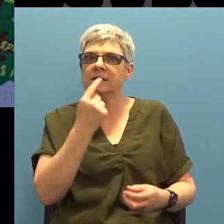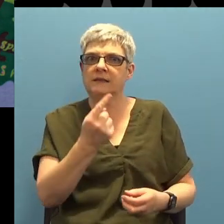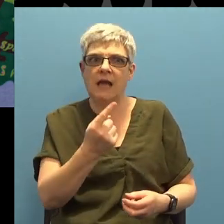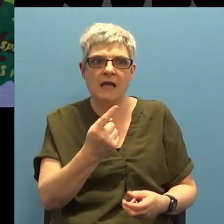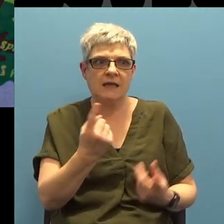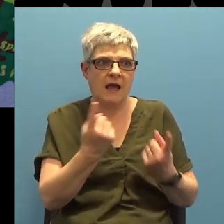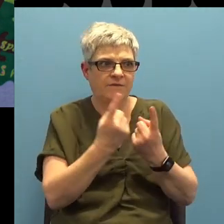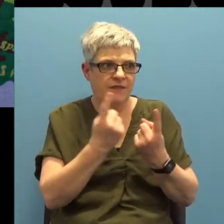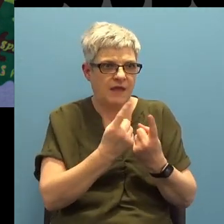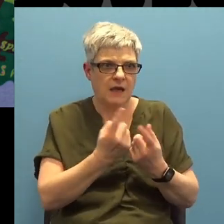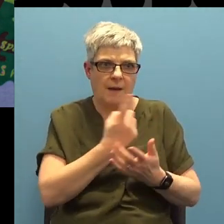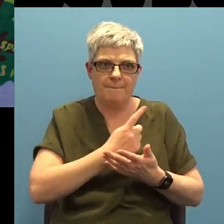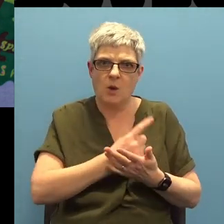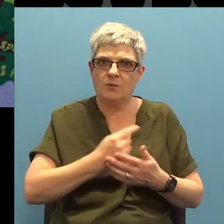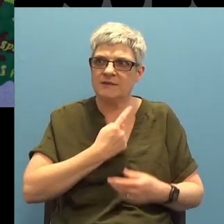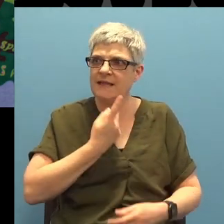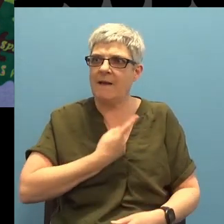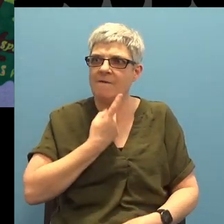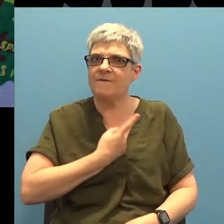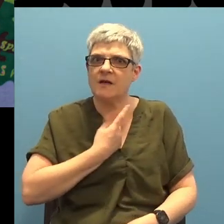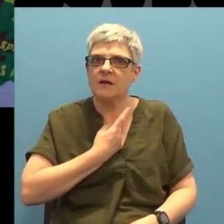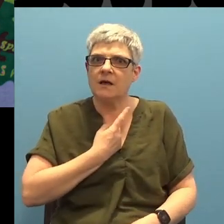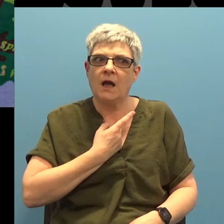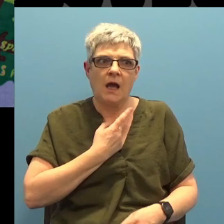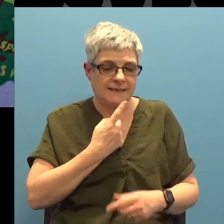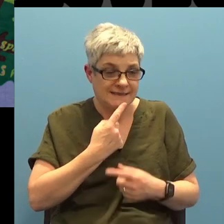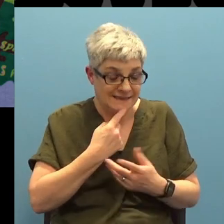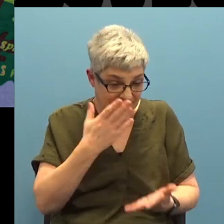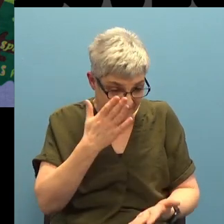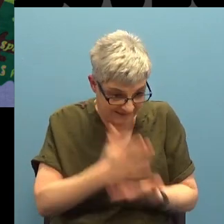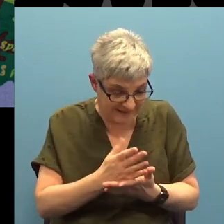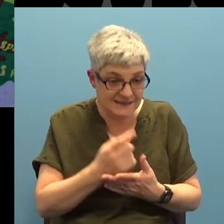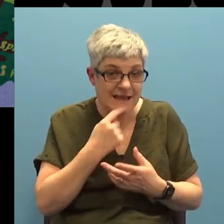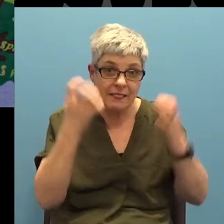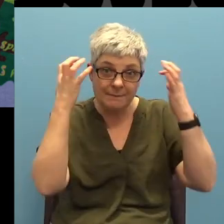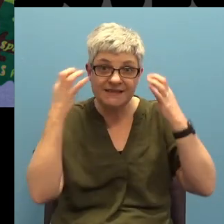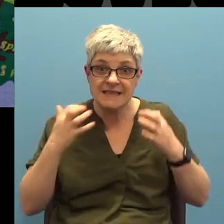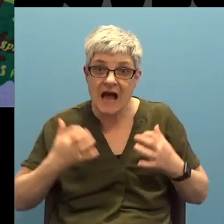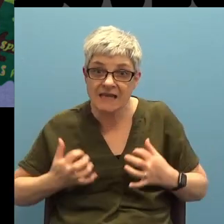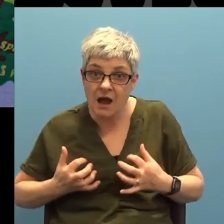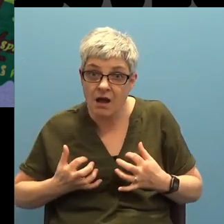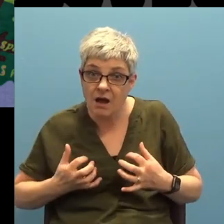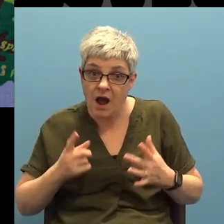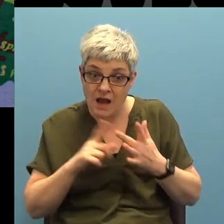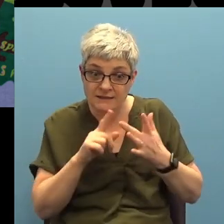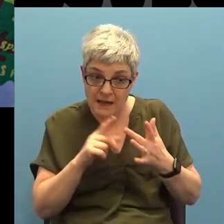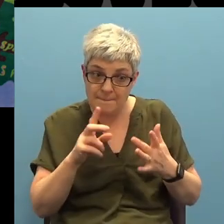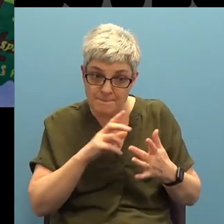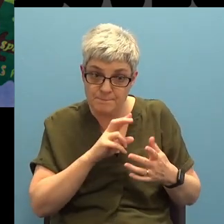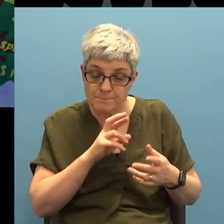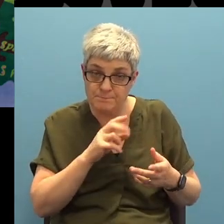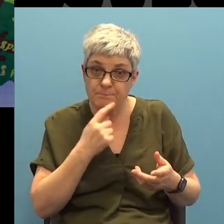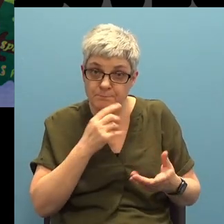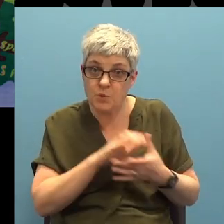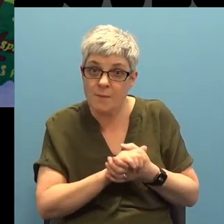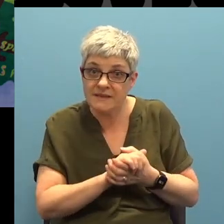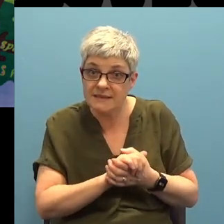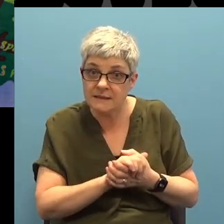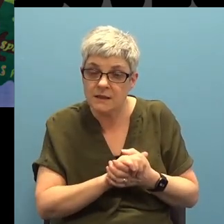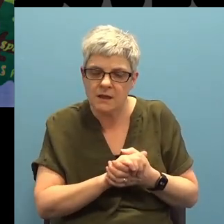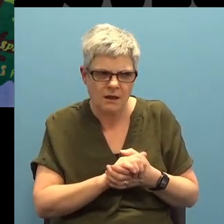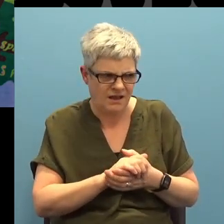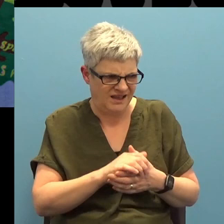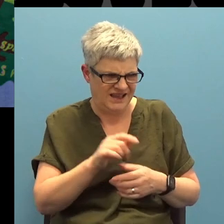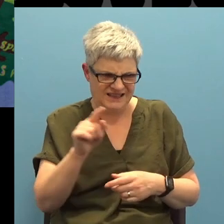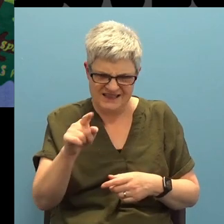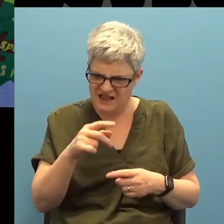all those things about himself? He's saying, is he actually saying he's the Messiah that Isaiah's promised? They're also, and is this local joiner